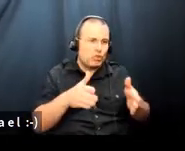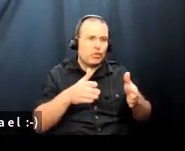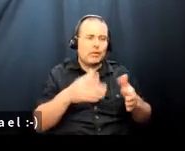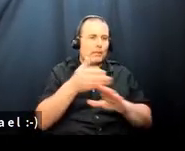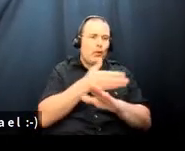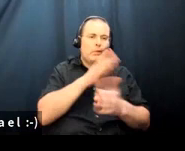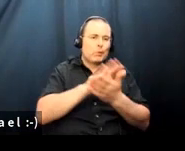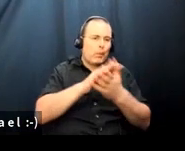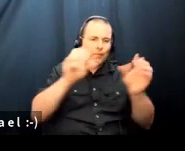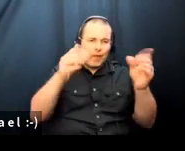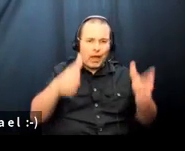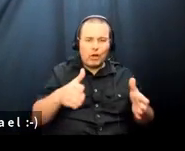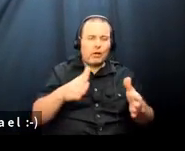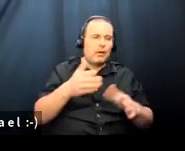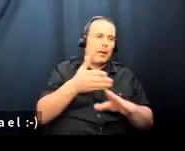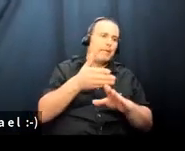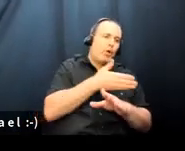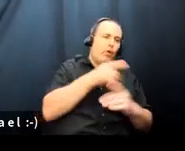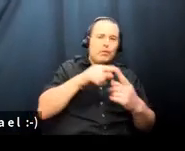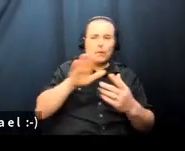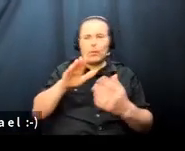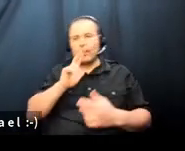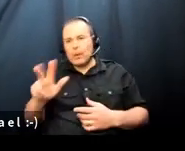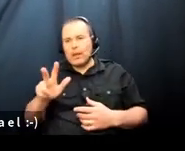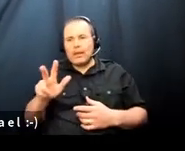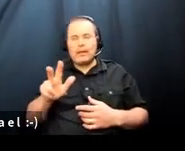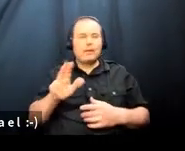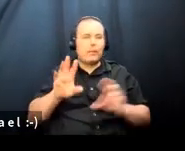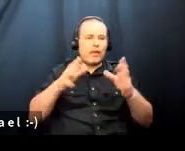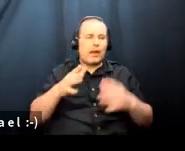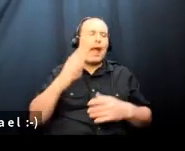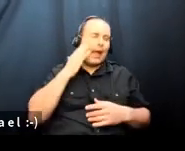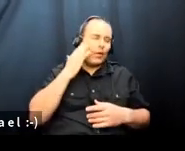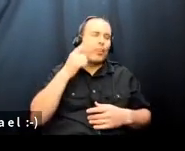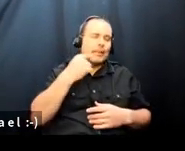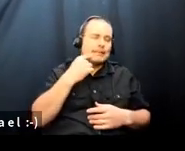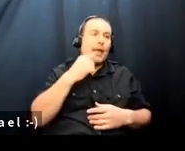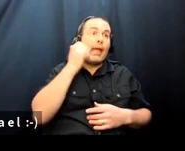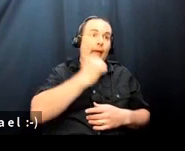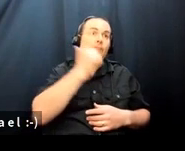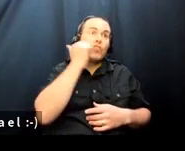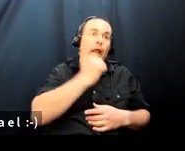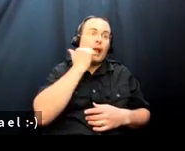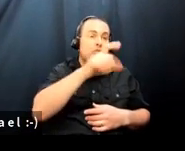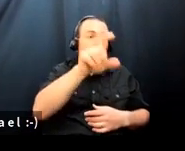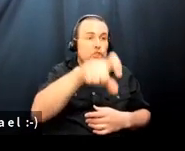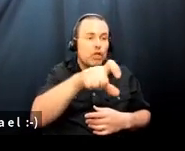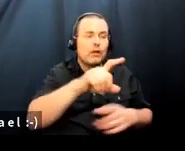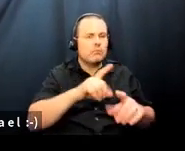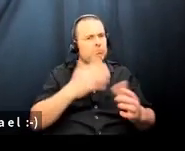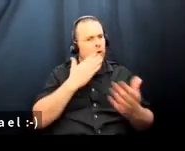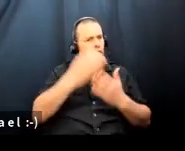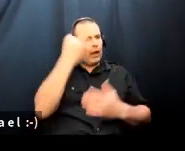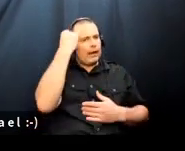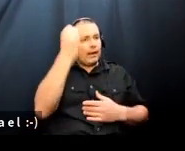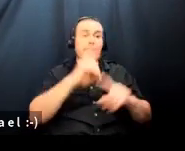3. Yeah, I know the birth to 3 provider says do it every day. And yeah, that's a good idea, but as long as you're